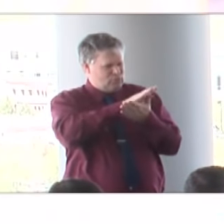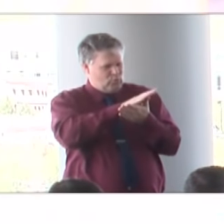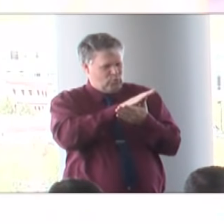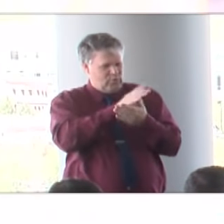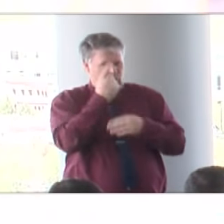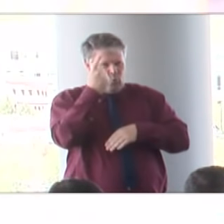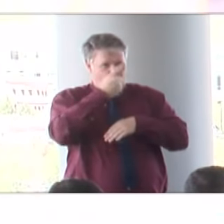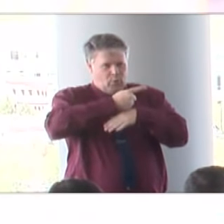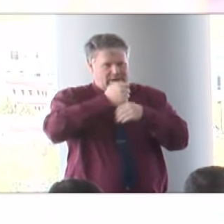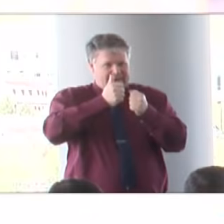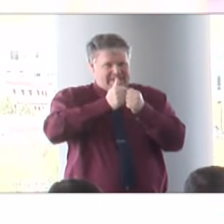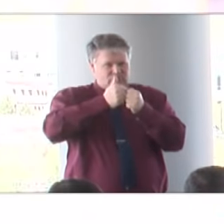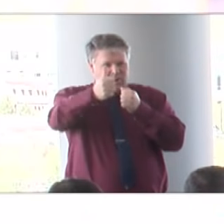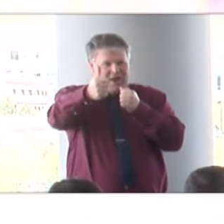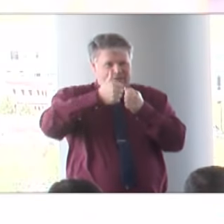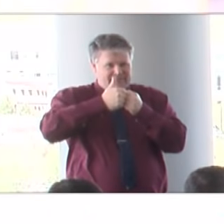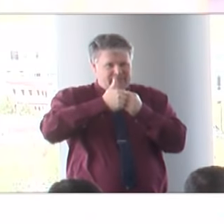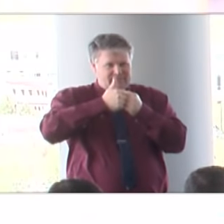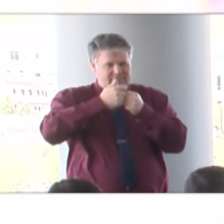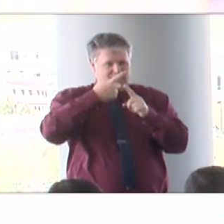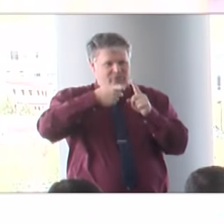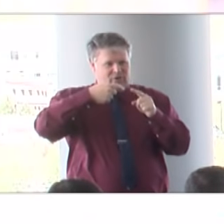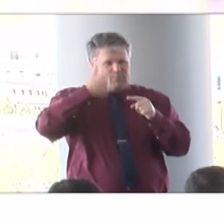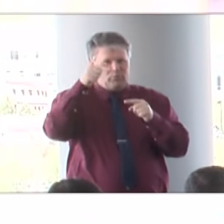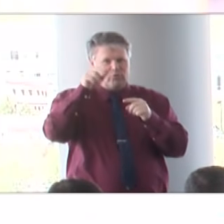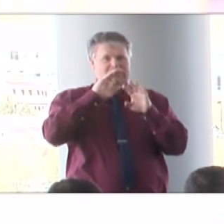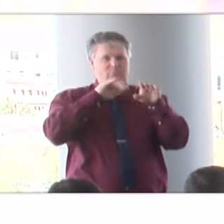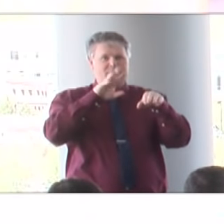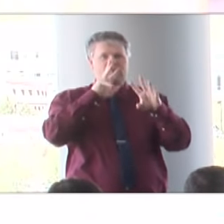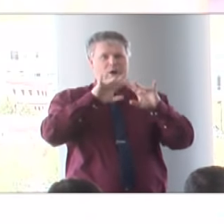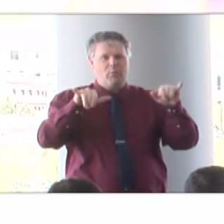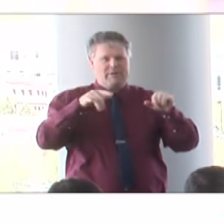within a day's drive there and back from Green River, Wyoming.